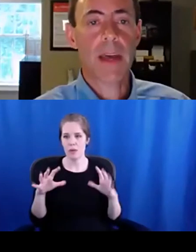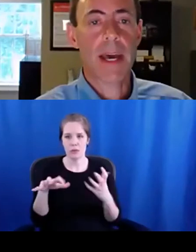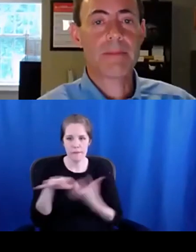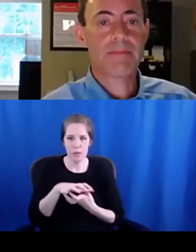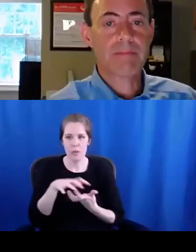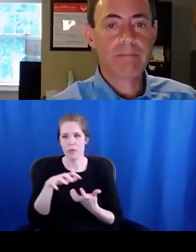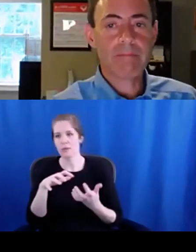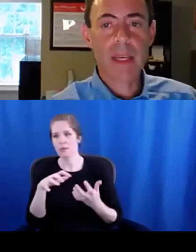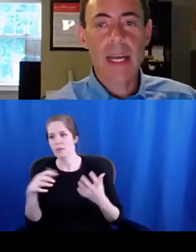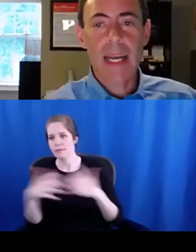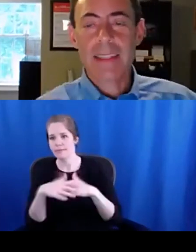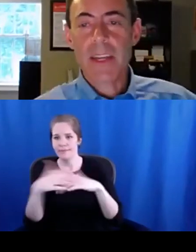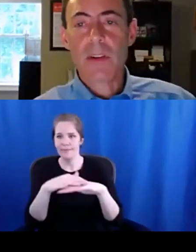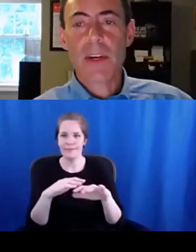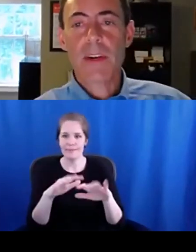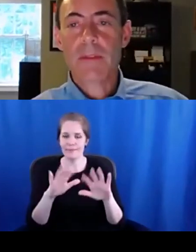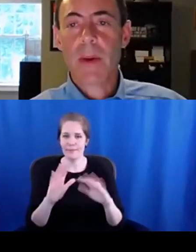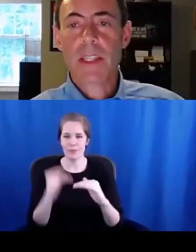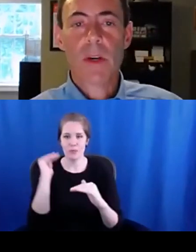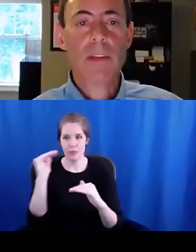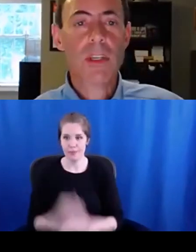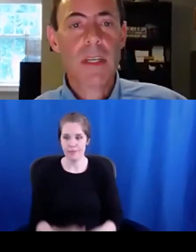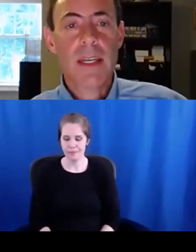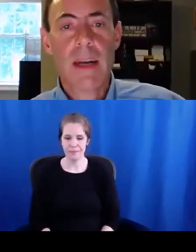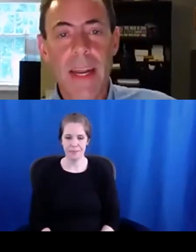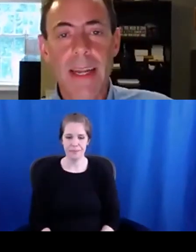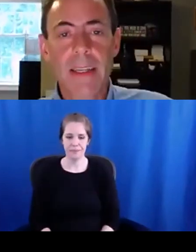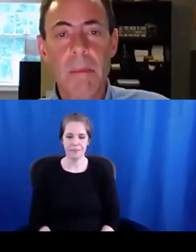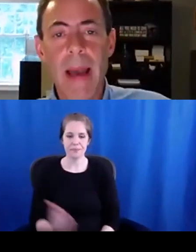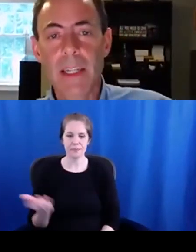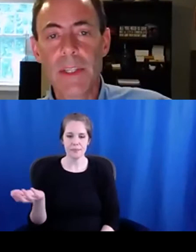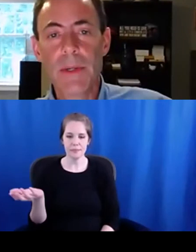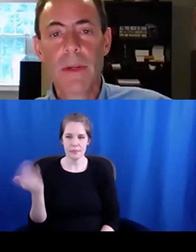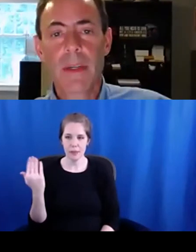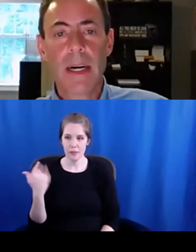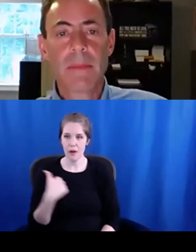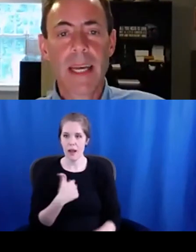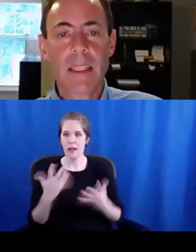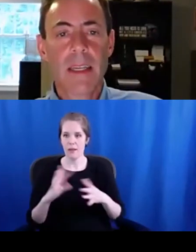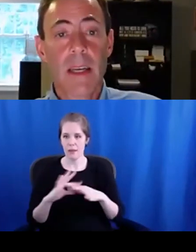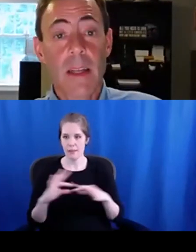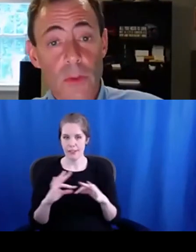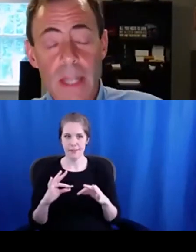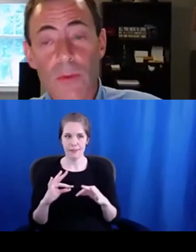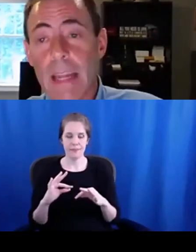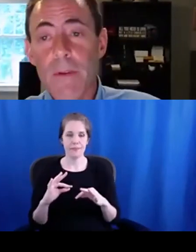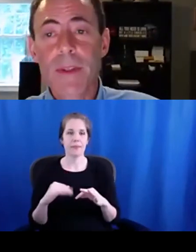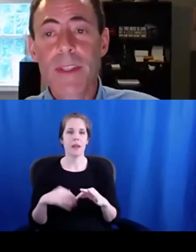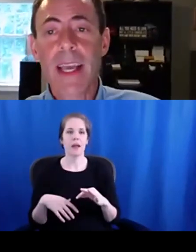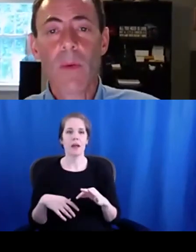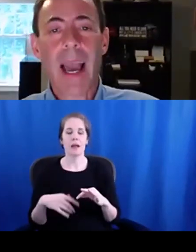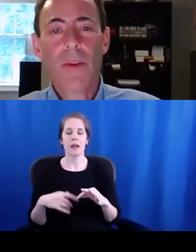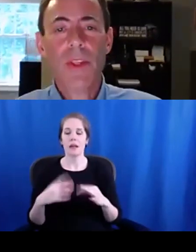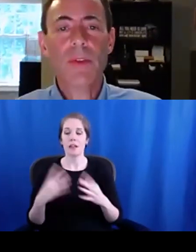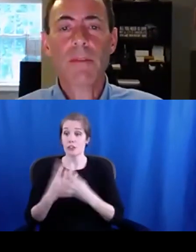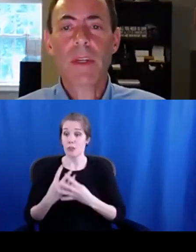that. I said earlier in response to a question that I'd come back to screening frequency and